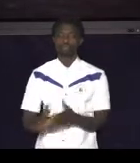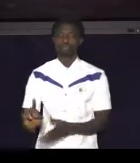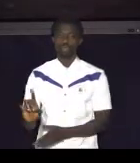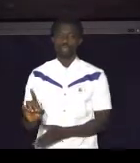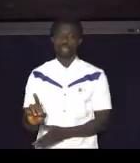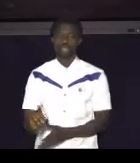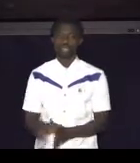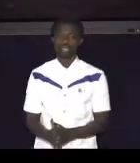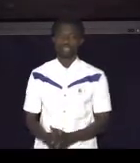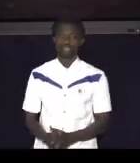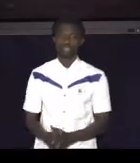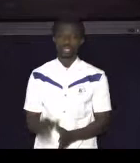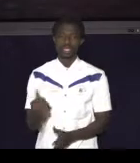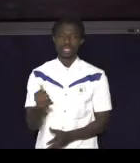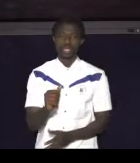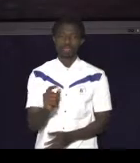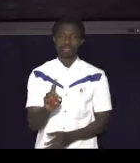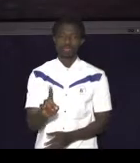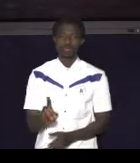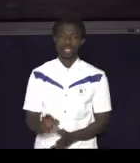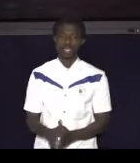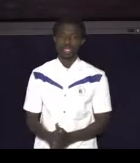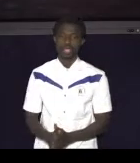somewhere, anywhere,